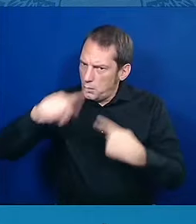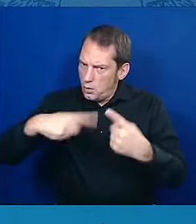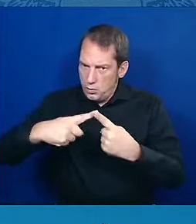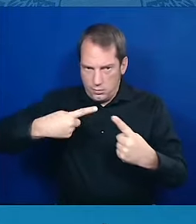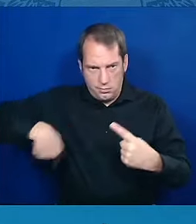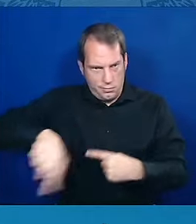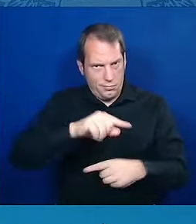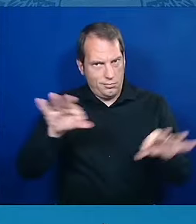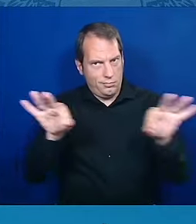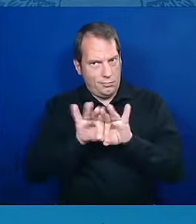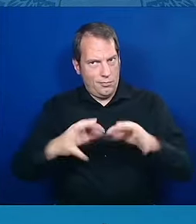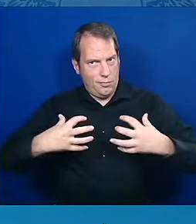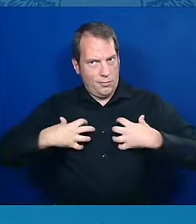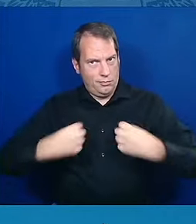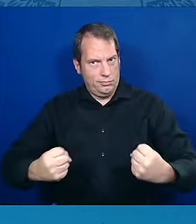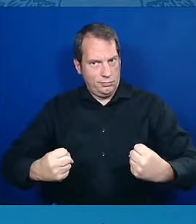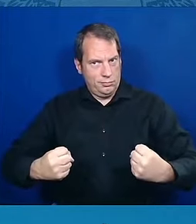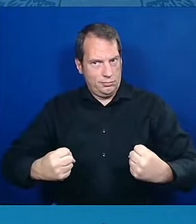for that.